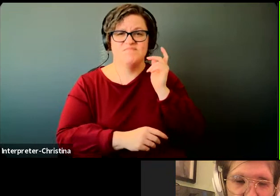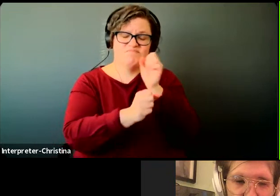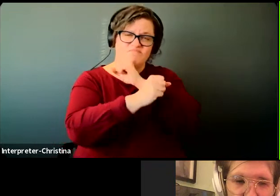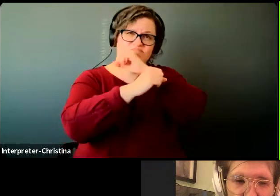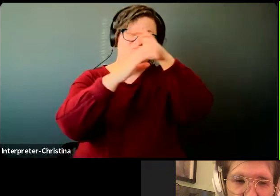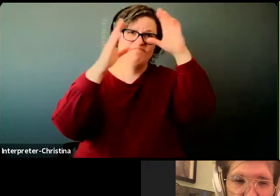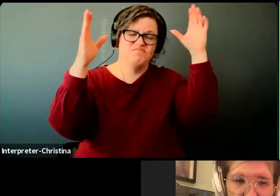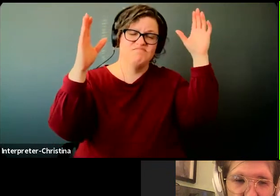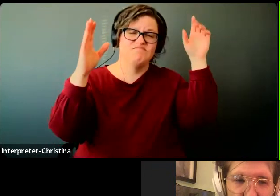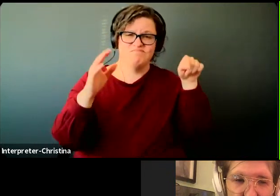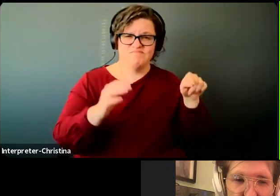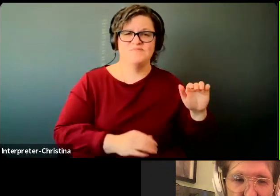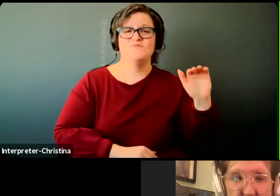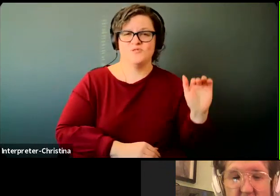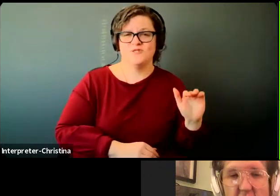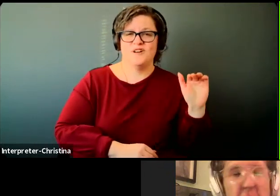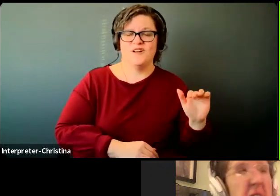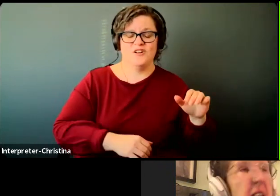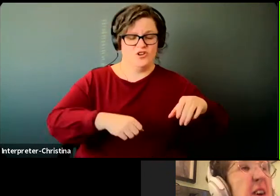a cart.